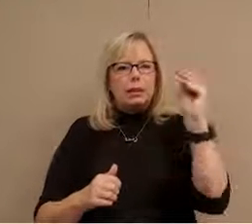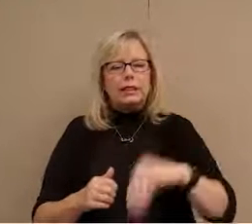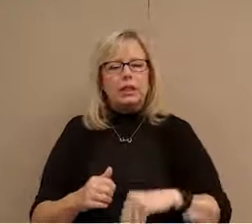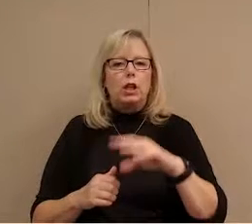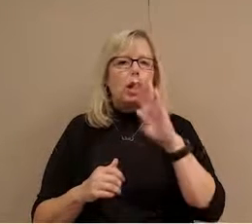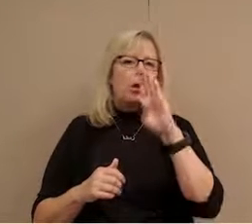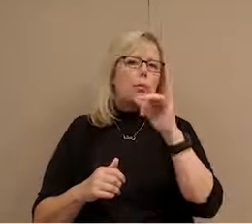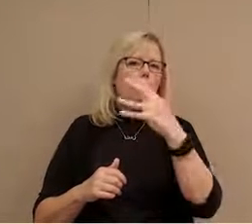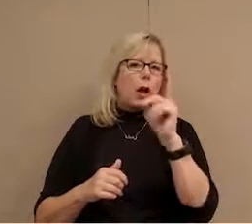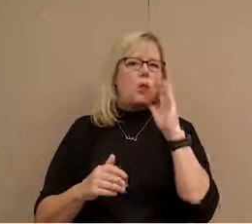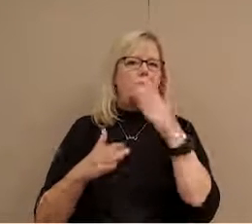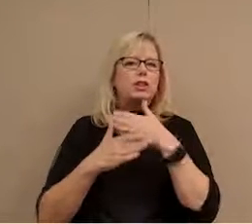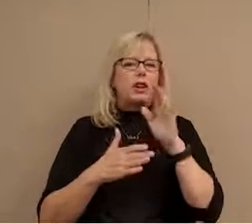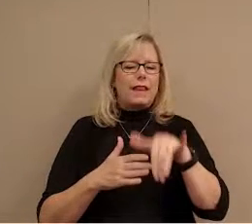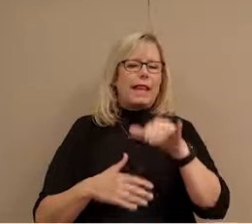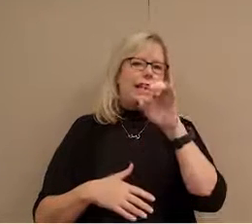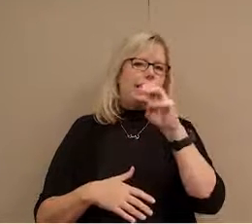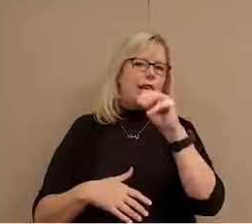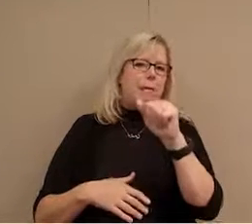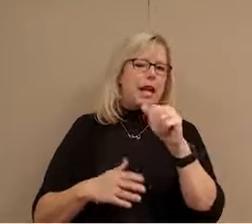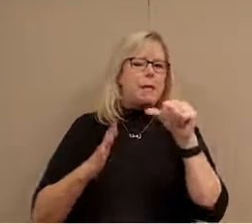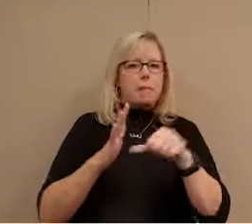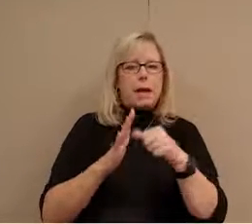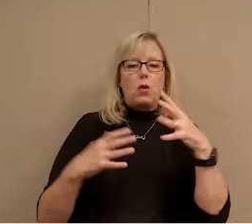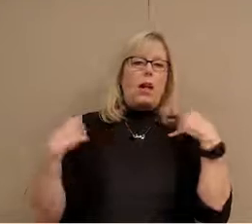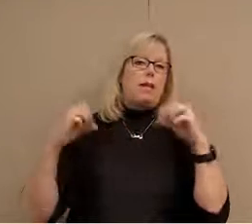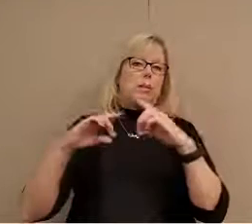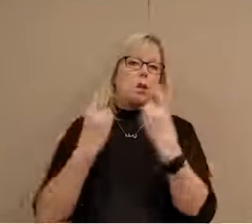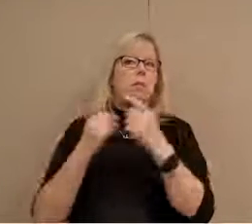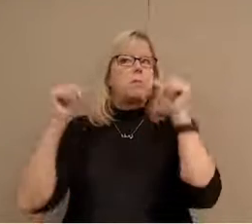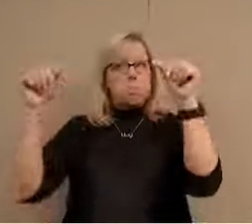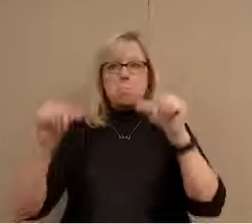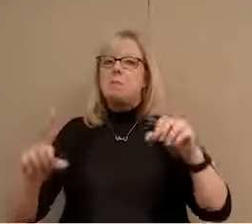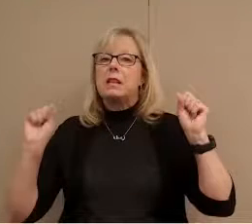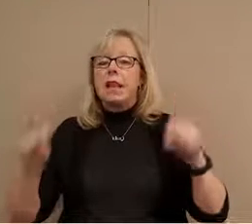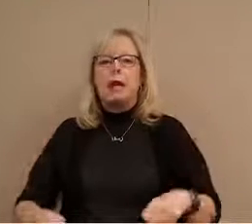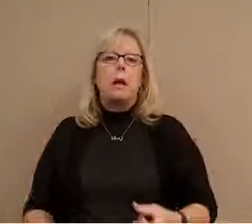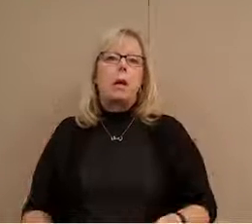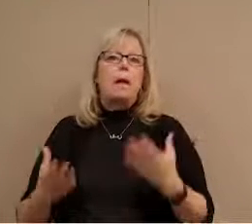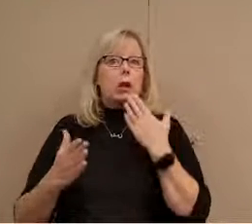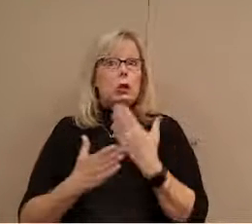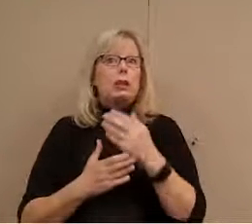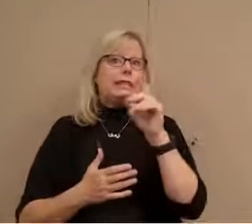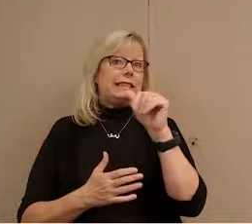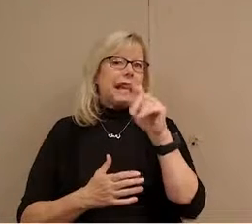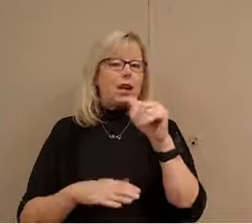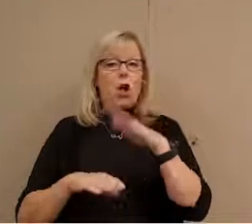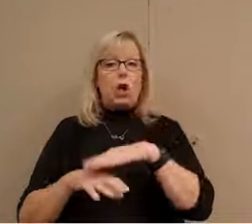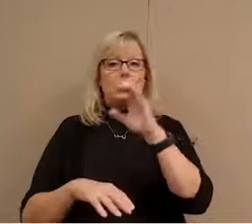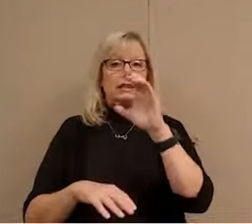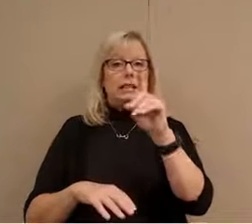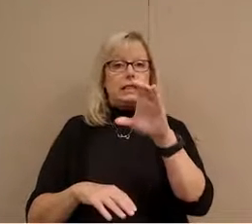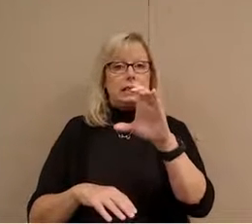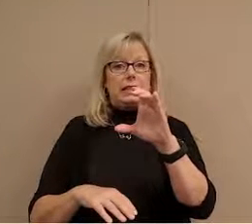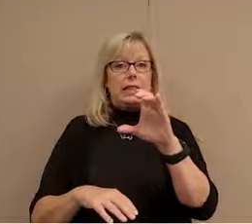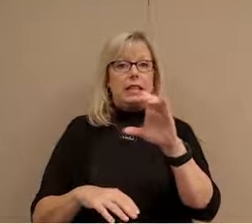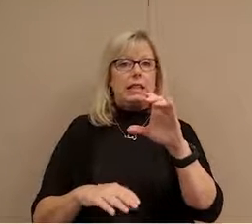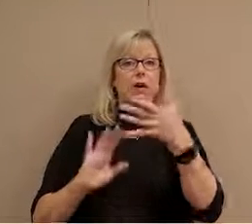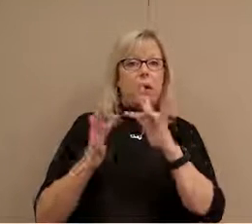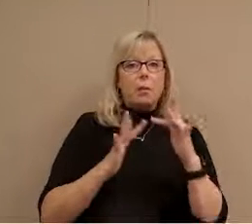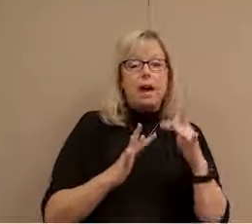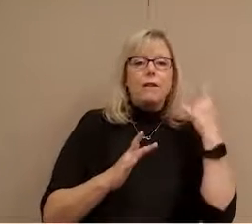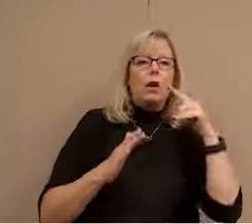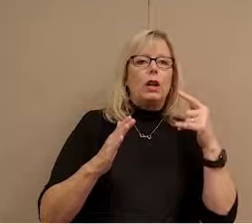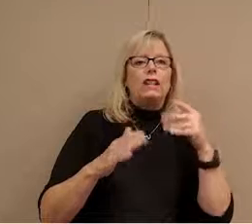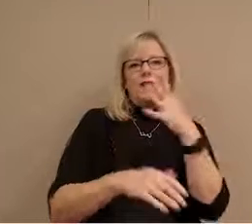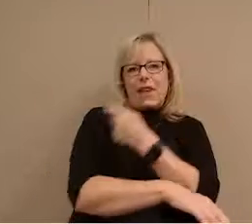that, so you could just go to the EMA page or the health department page to pull that up. But there's a lot of good data on CDC's site for both vaccine and different